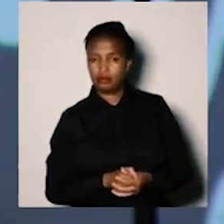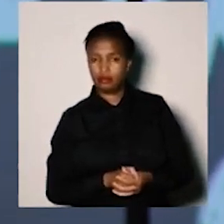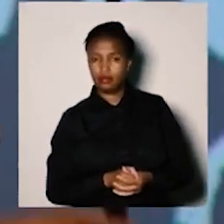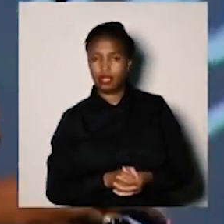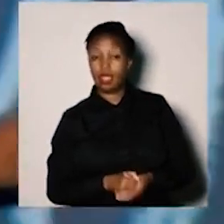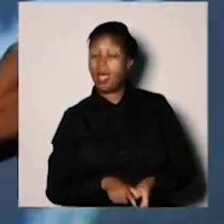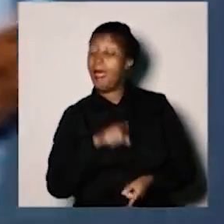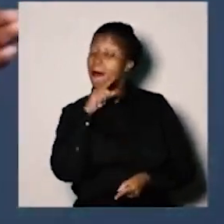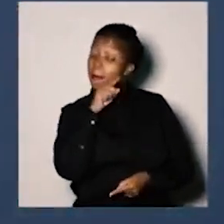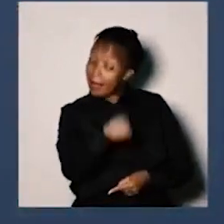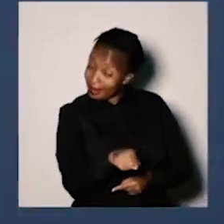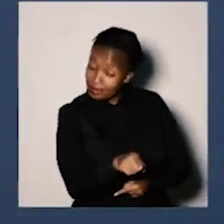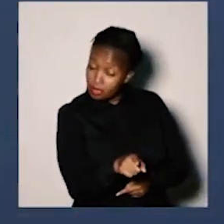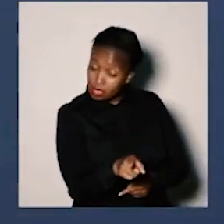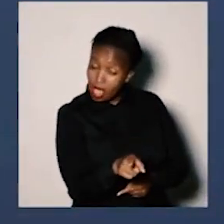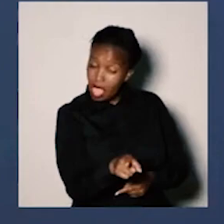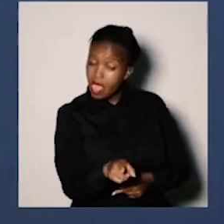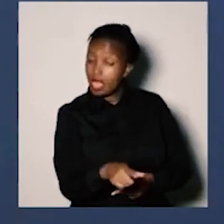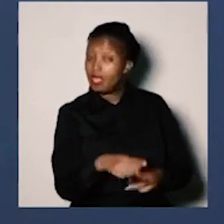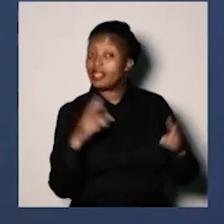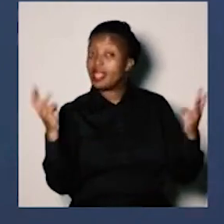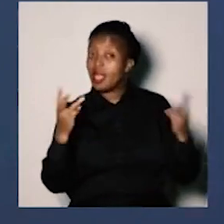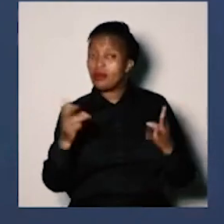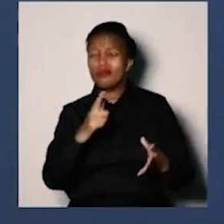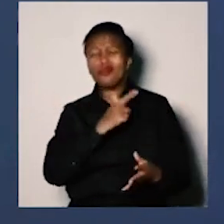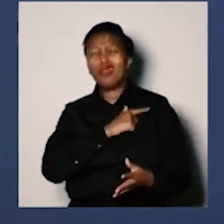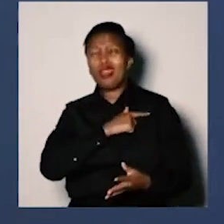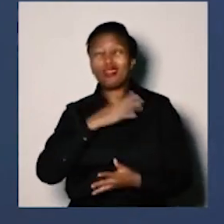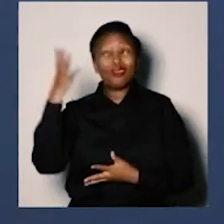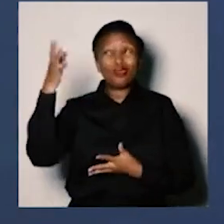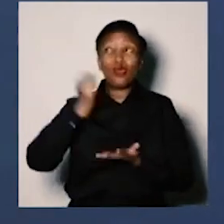But there are those who are lucky. Somehow God gives them grace.